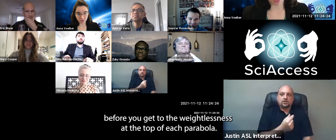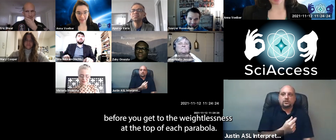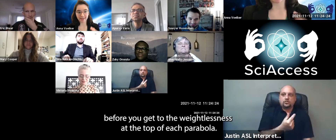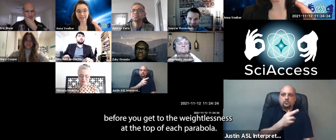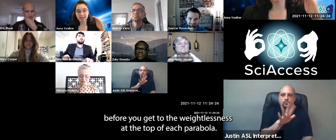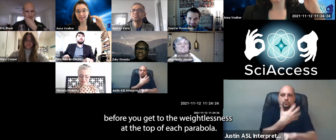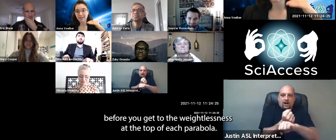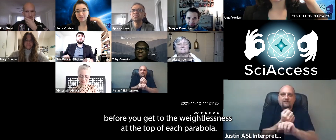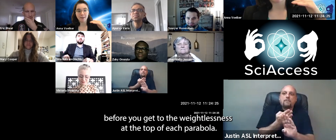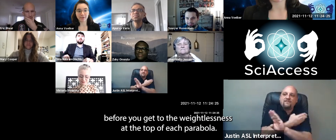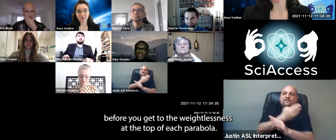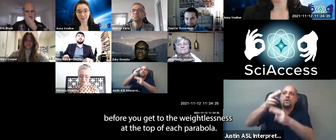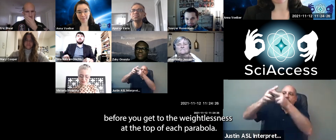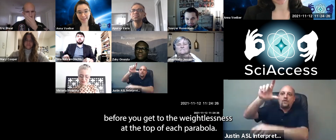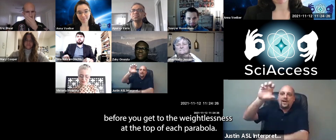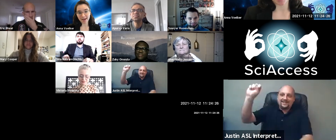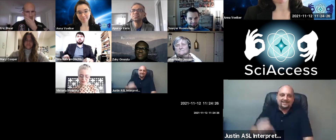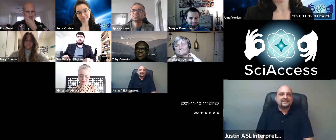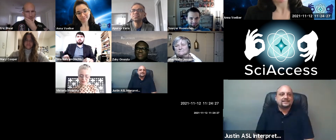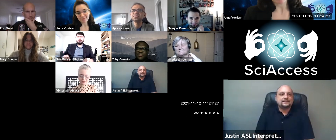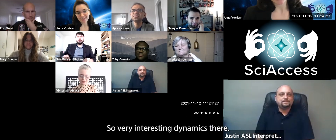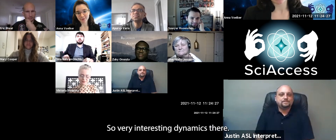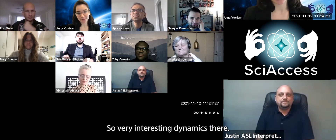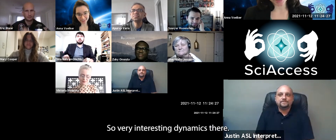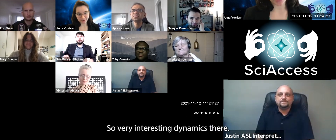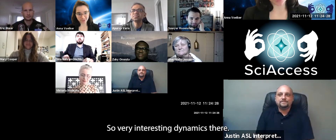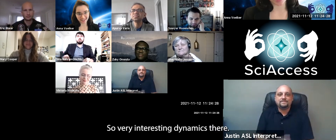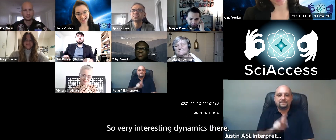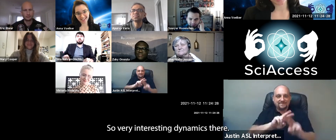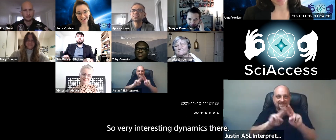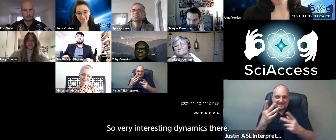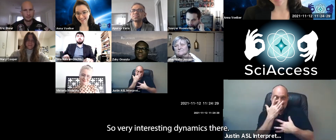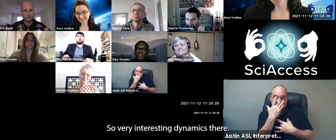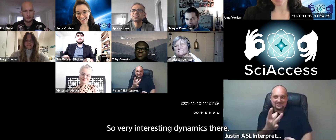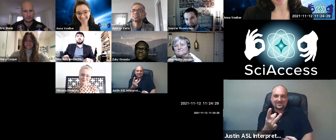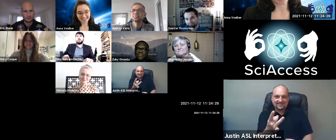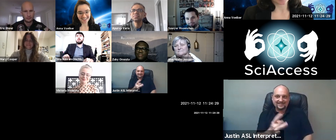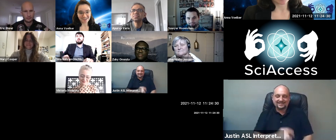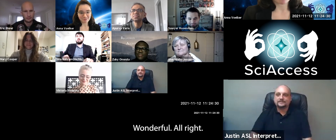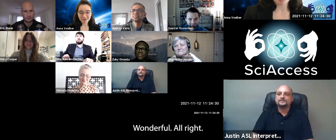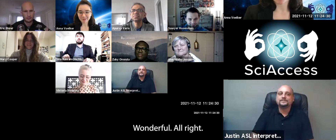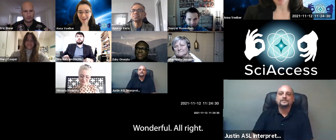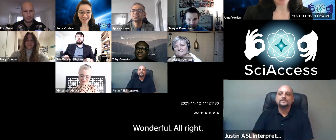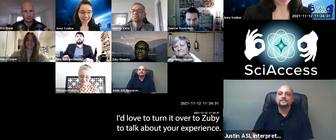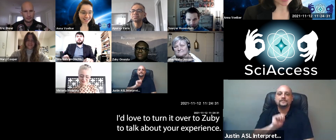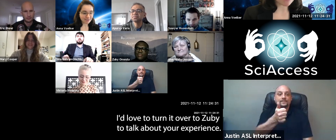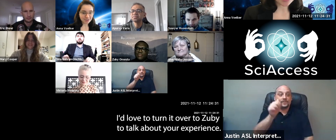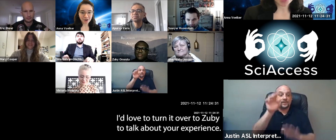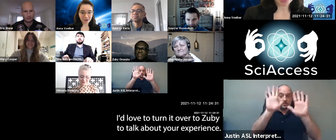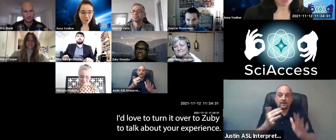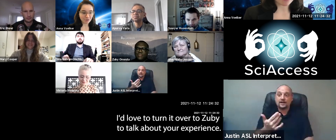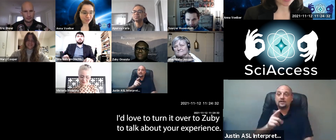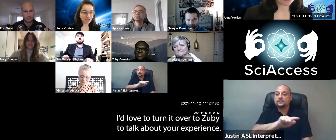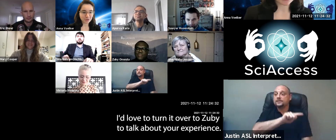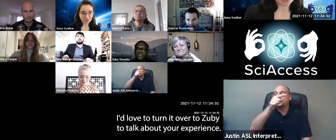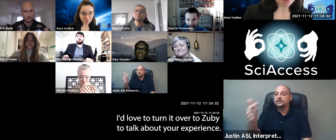get to the weightlessness at the top of each parabola. So very interesting dynamics there. Wonderful. All right. I'd love to turn